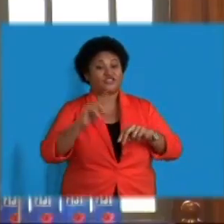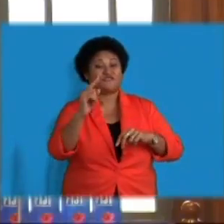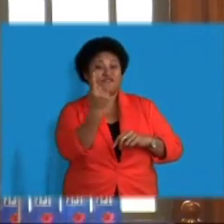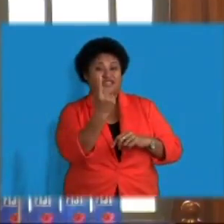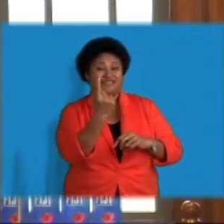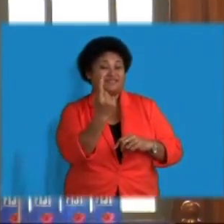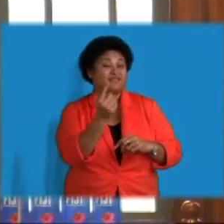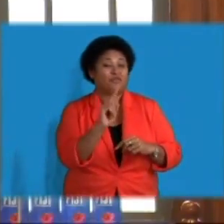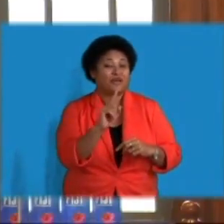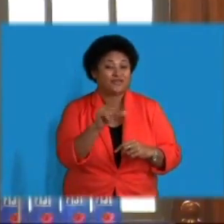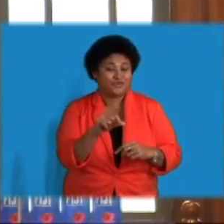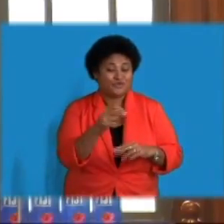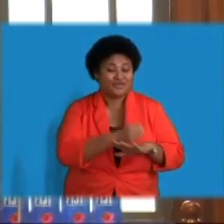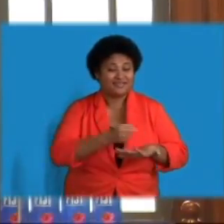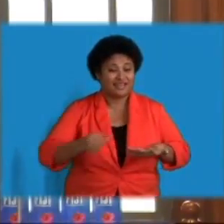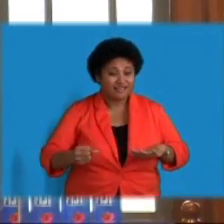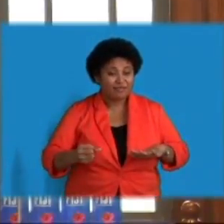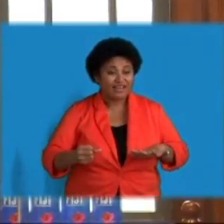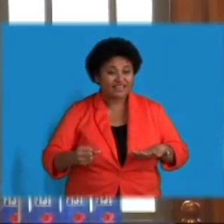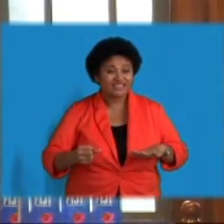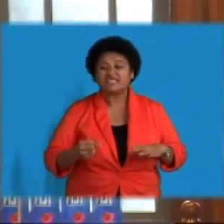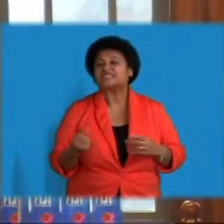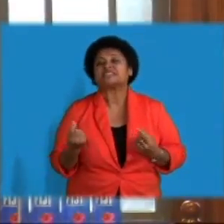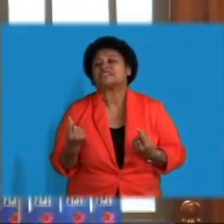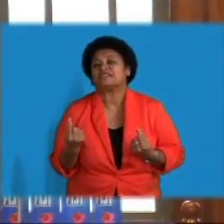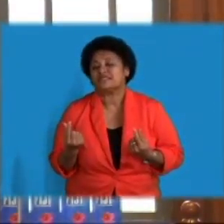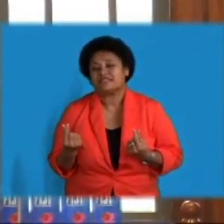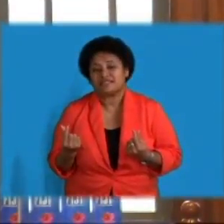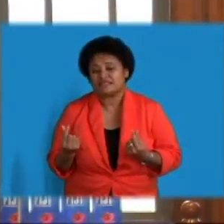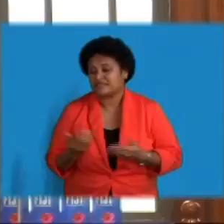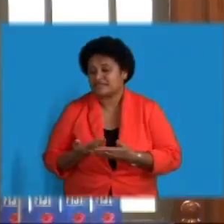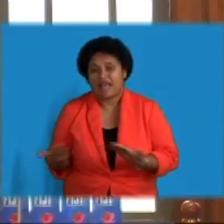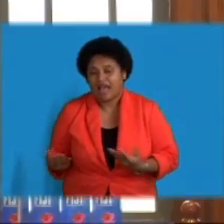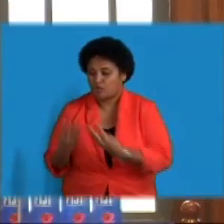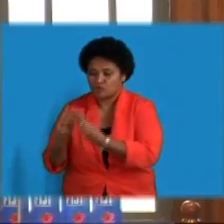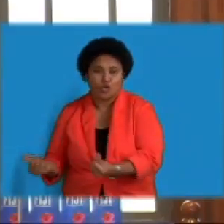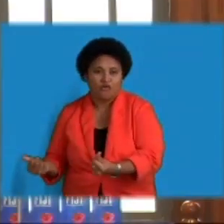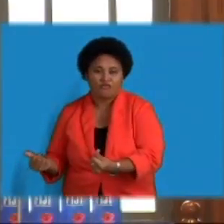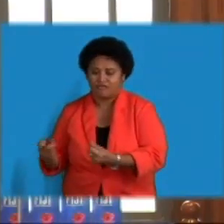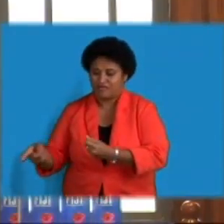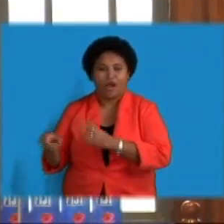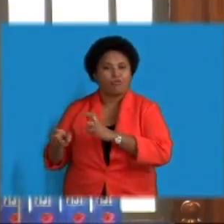is doing is carrying out an easy way out of addressing the squatter problem.